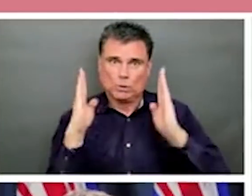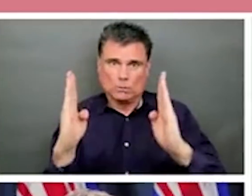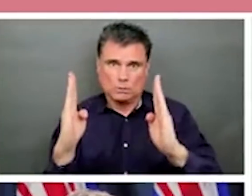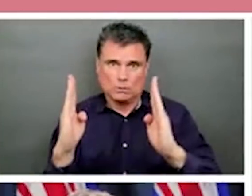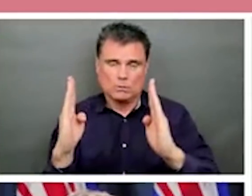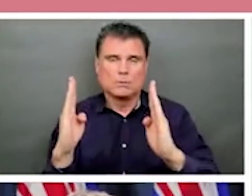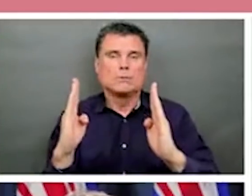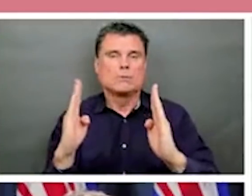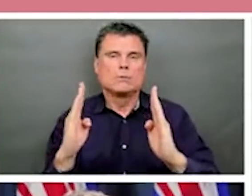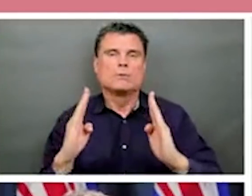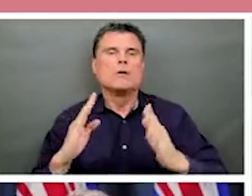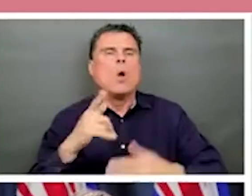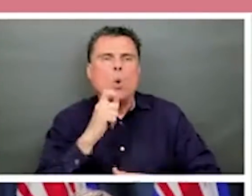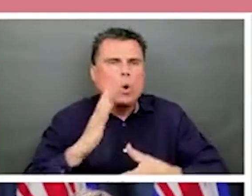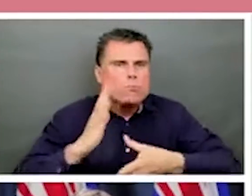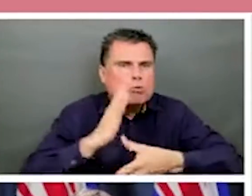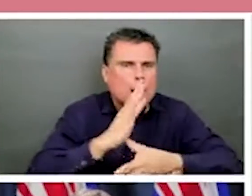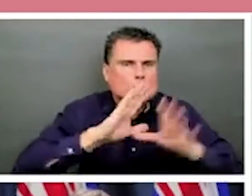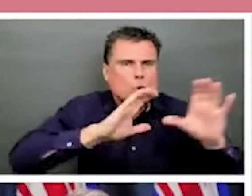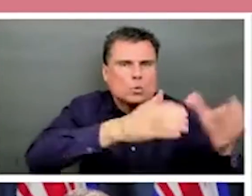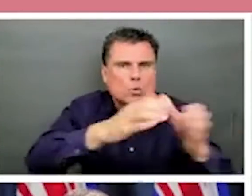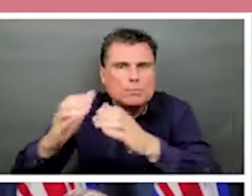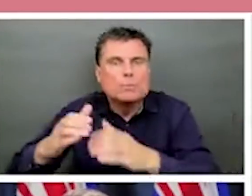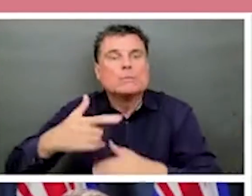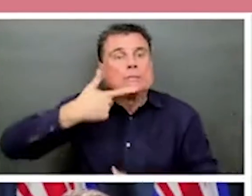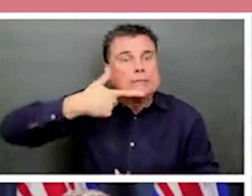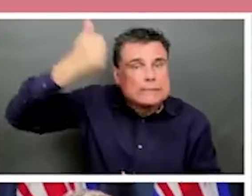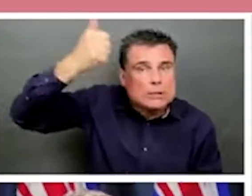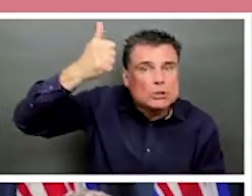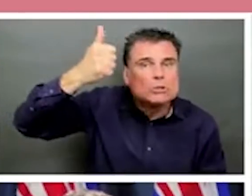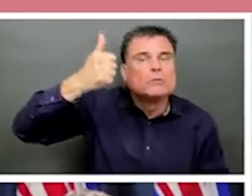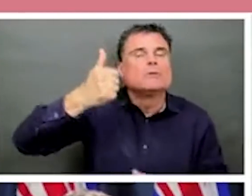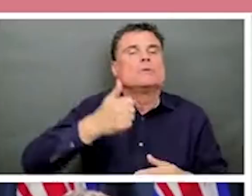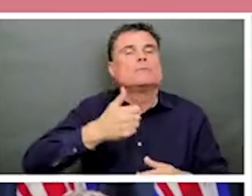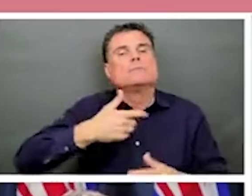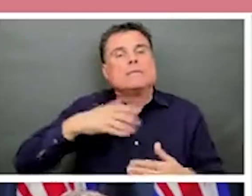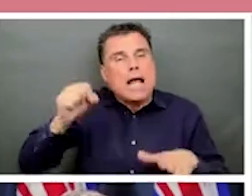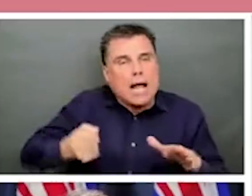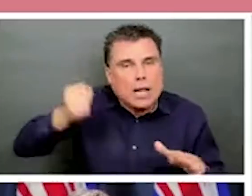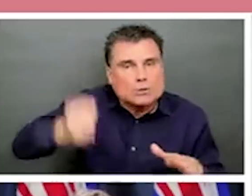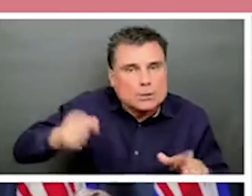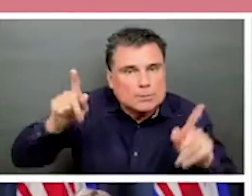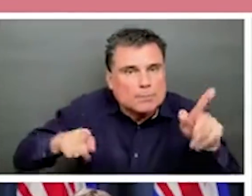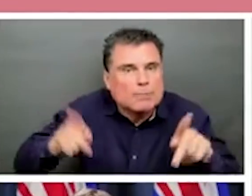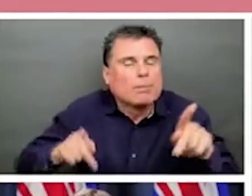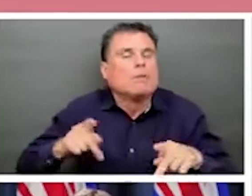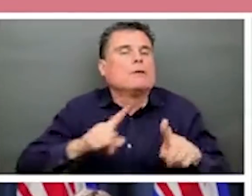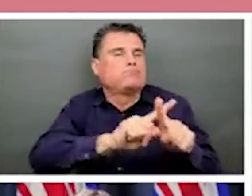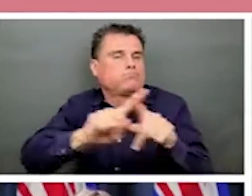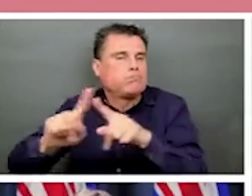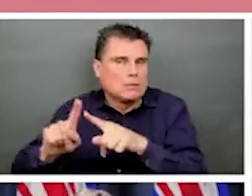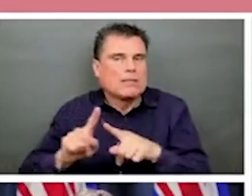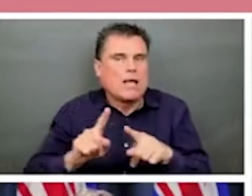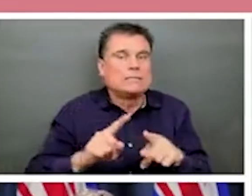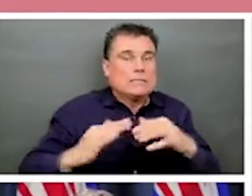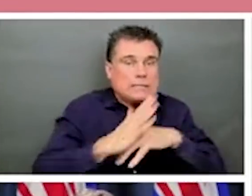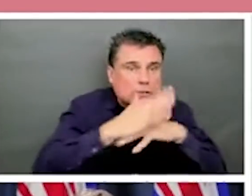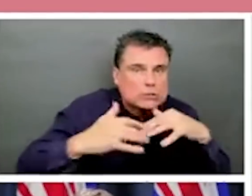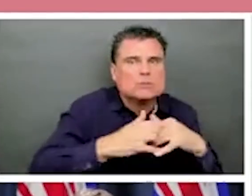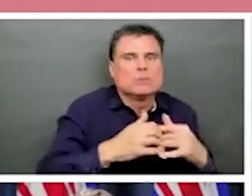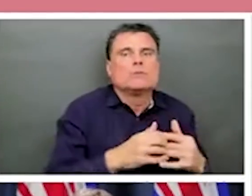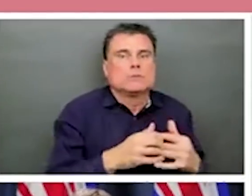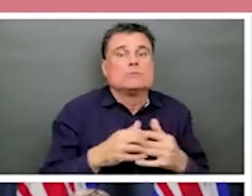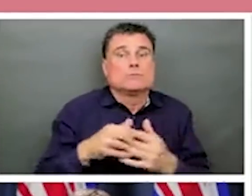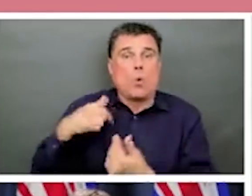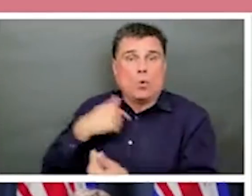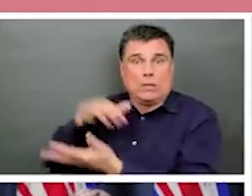age of 65. But since that time, just in these last couple of weeks, we have gone from 415,000 doses